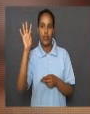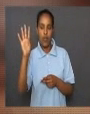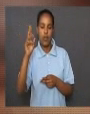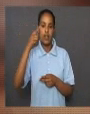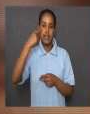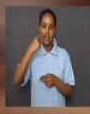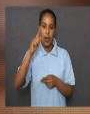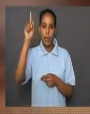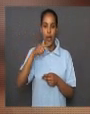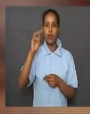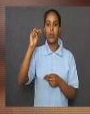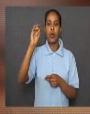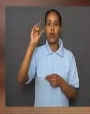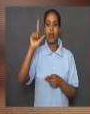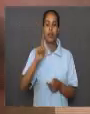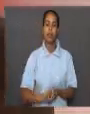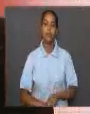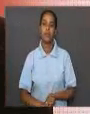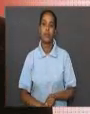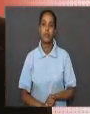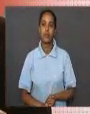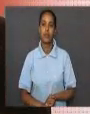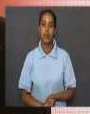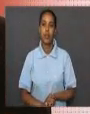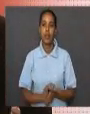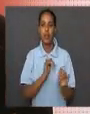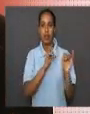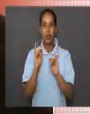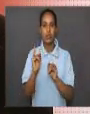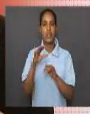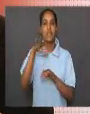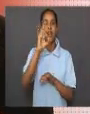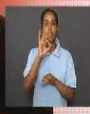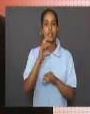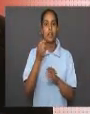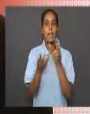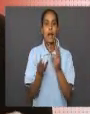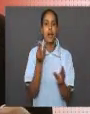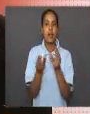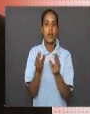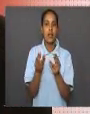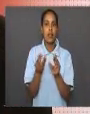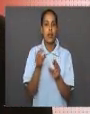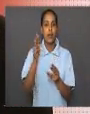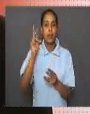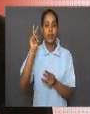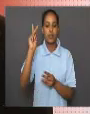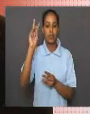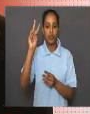294 grams per mole. In order to find the mass of